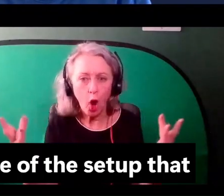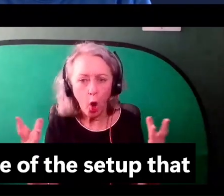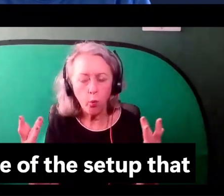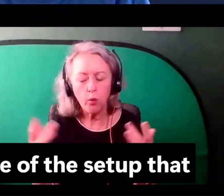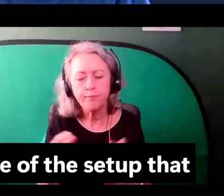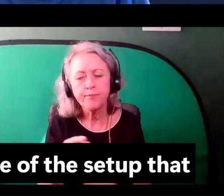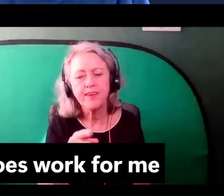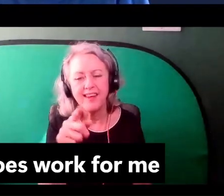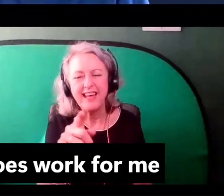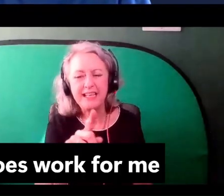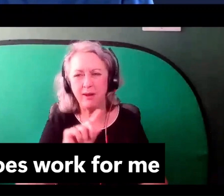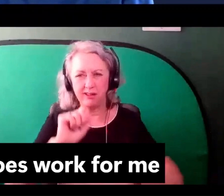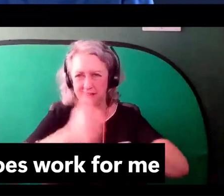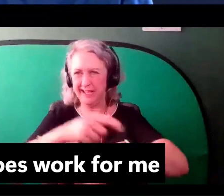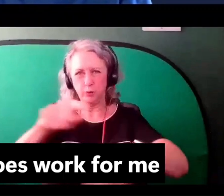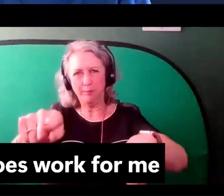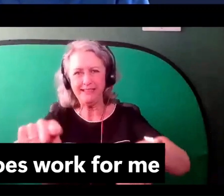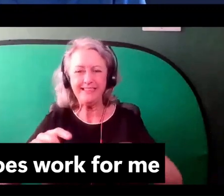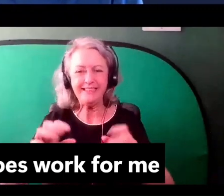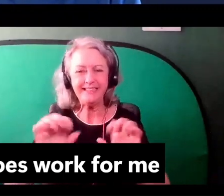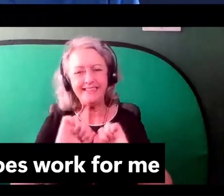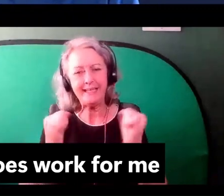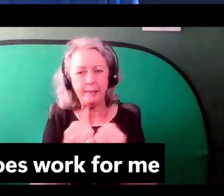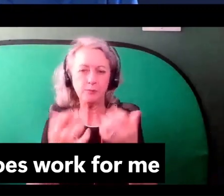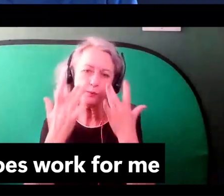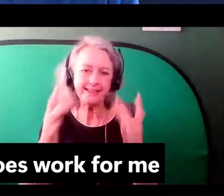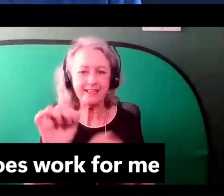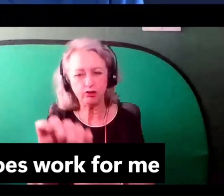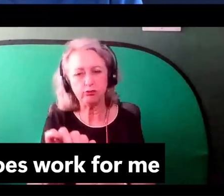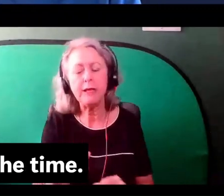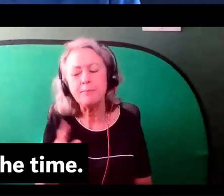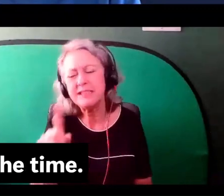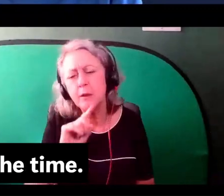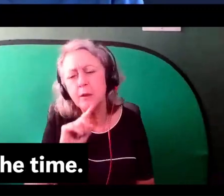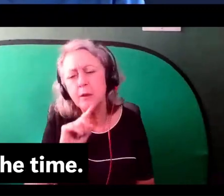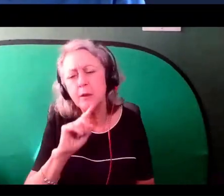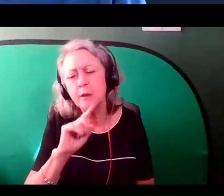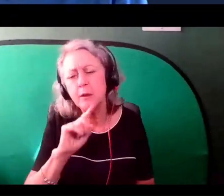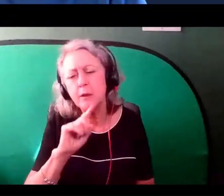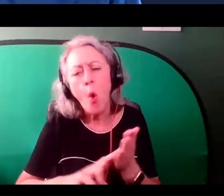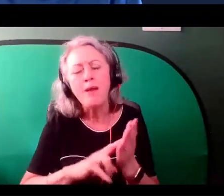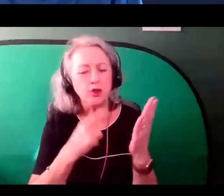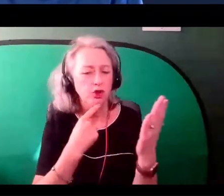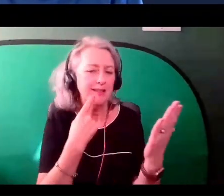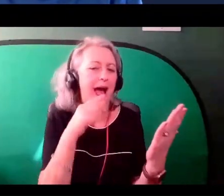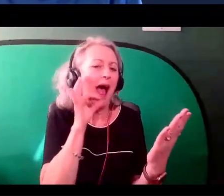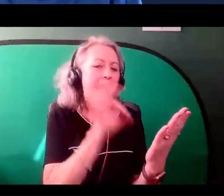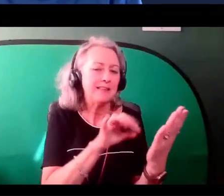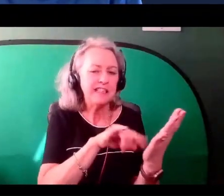literally because of the setup that I was in, but it does work for me most of the time. Mm-hmm.